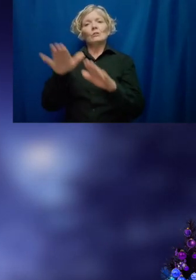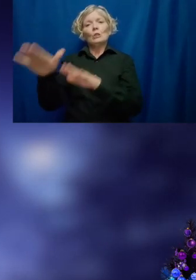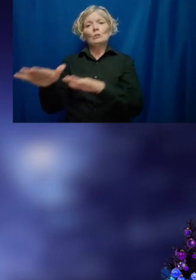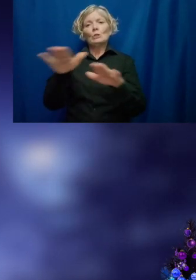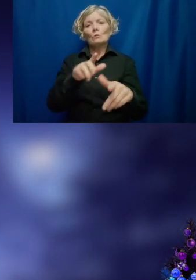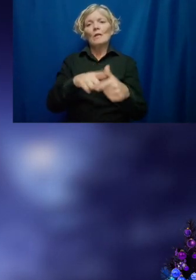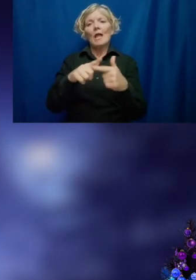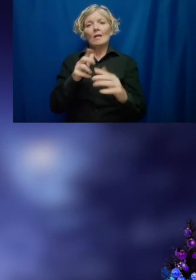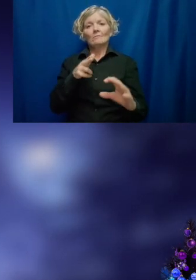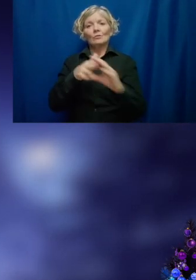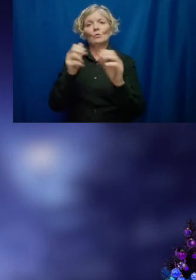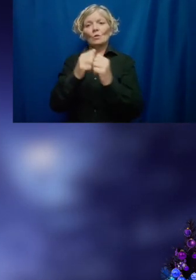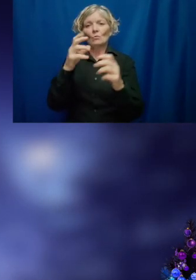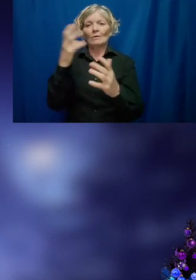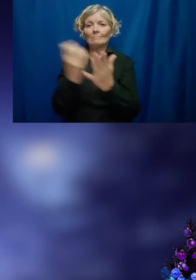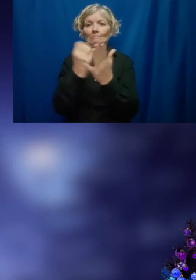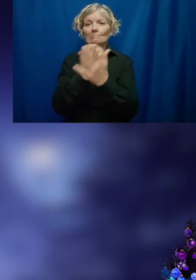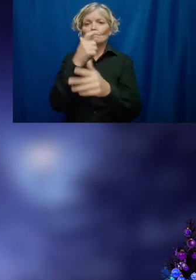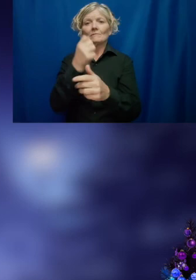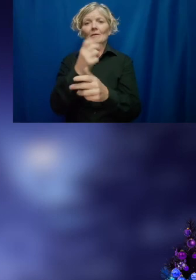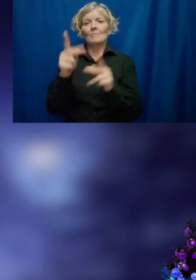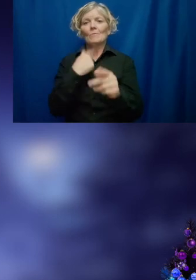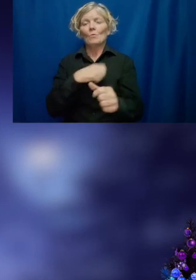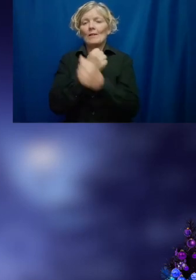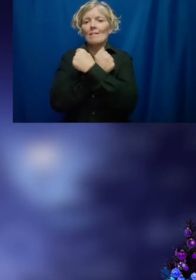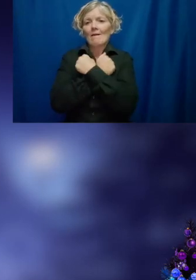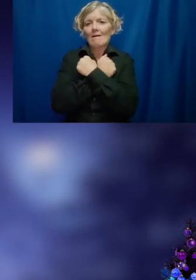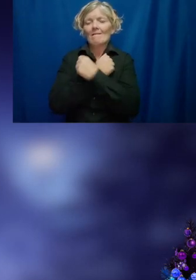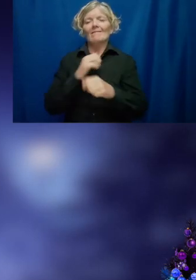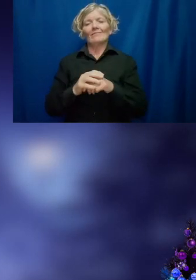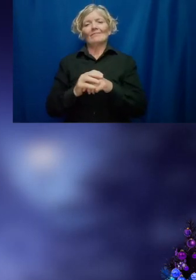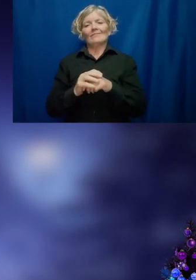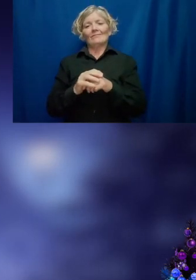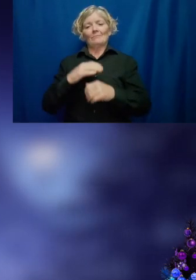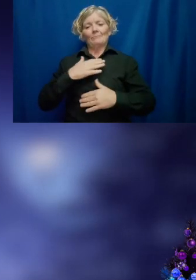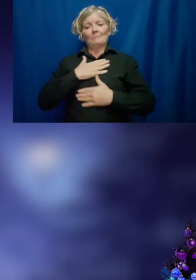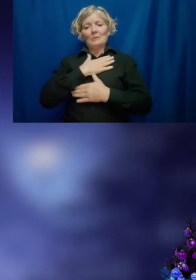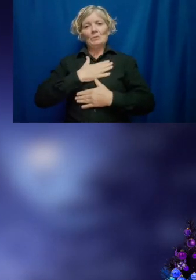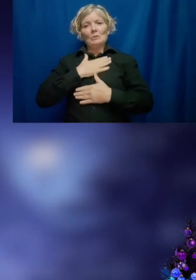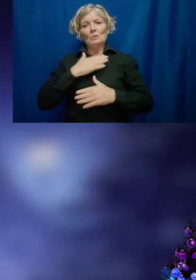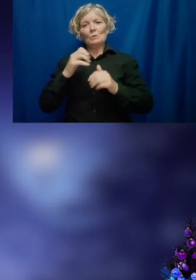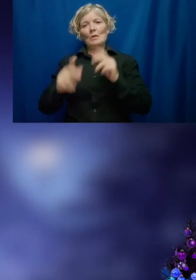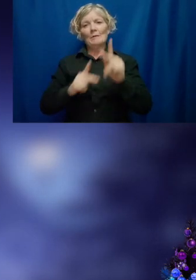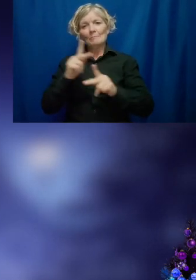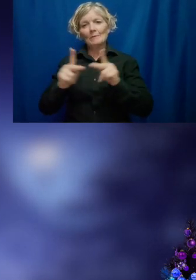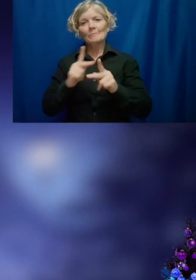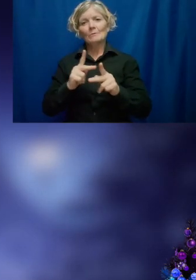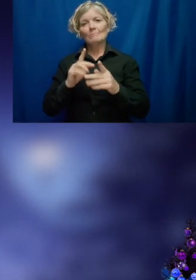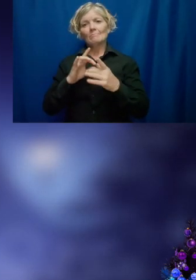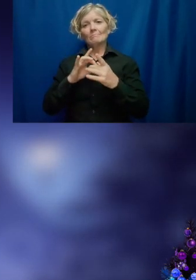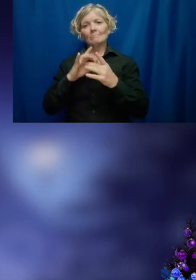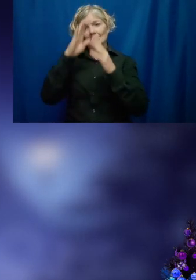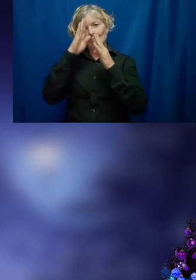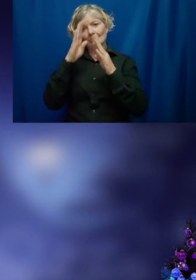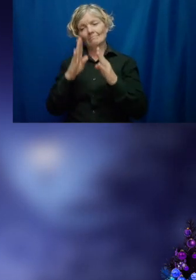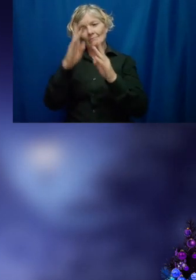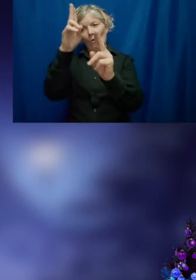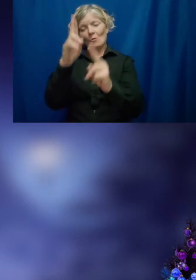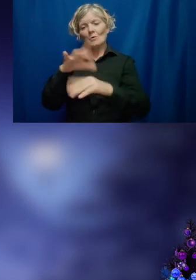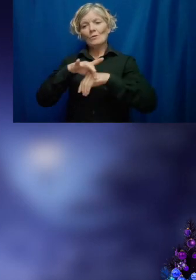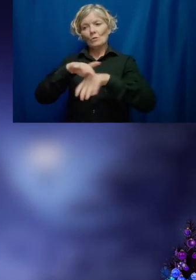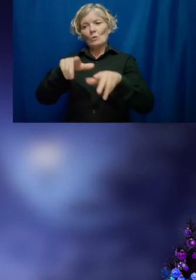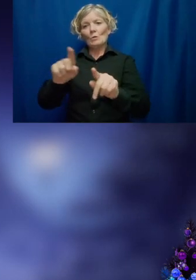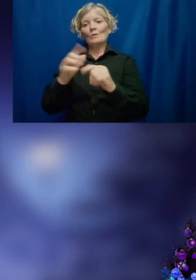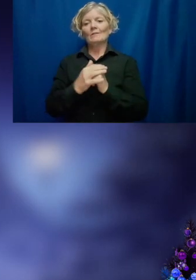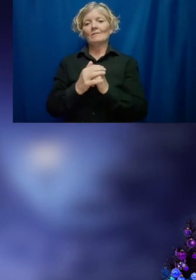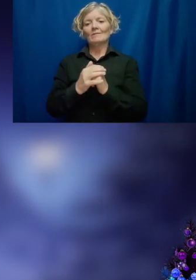with loved ones, be patient, and to listen as Earth silently sleeps. For my family, it's our favorite holiday and a reminder to